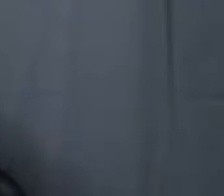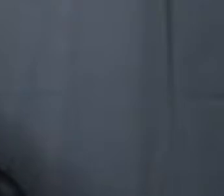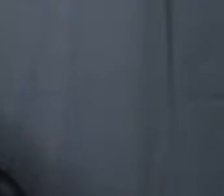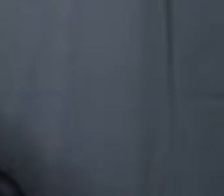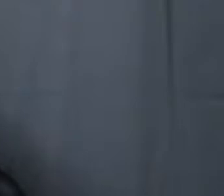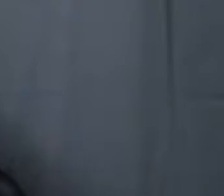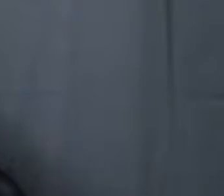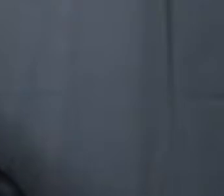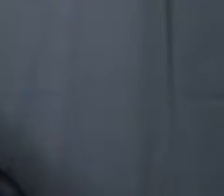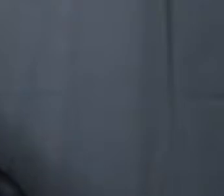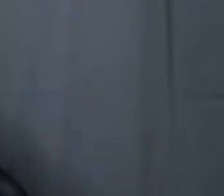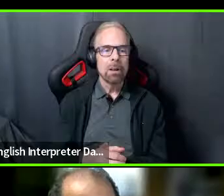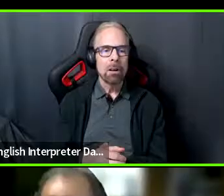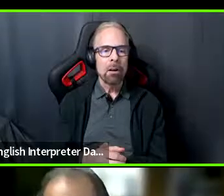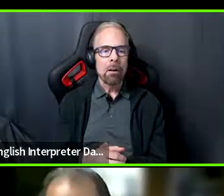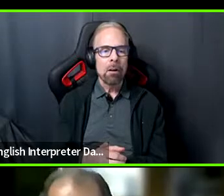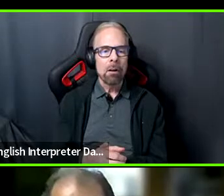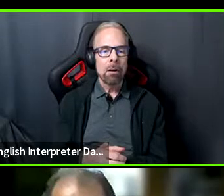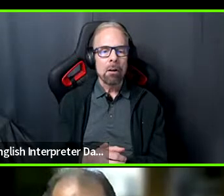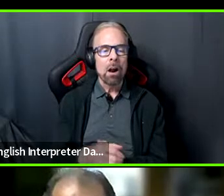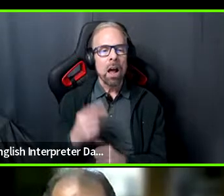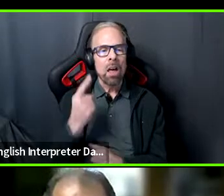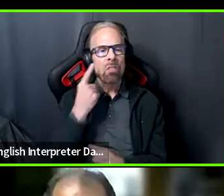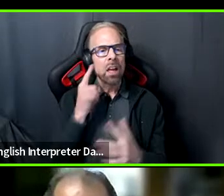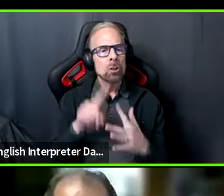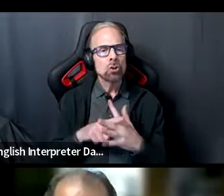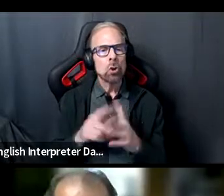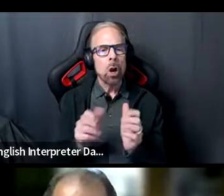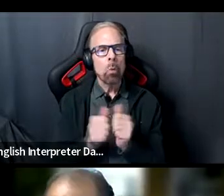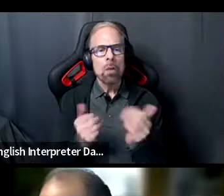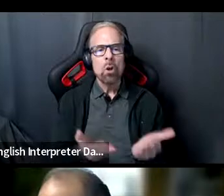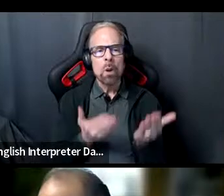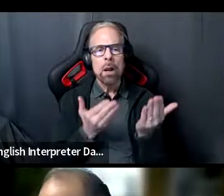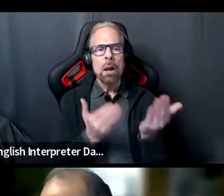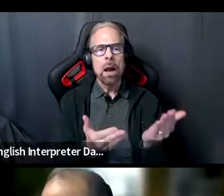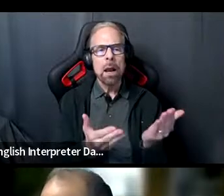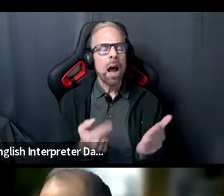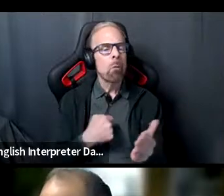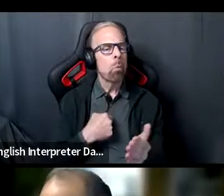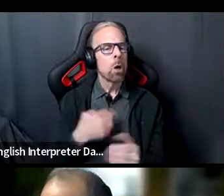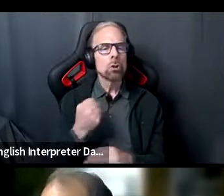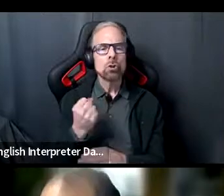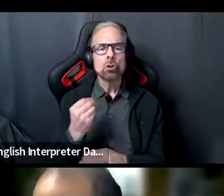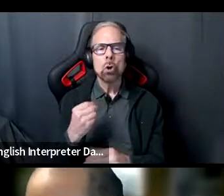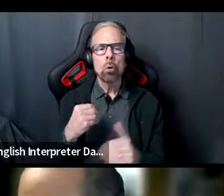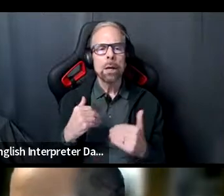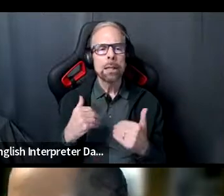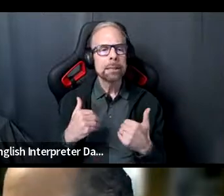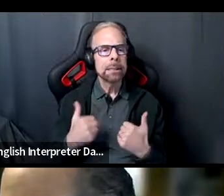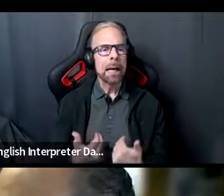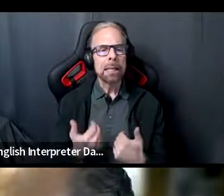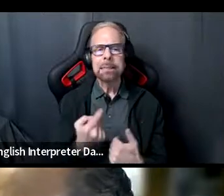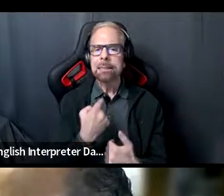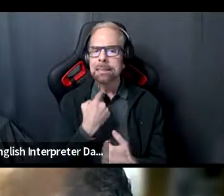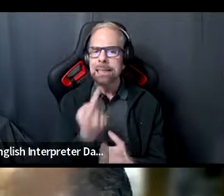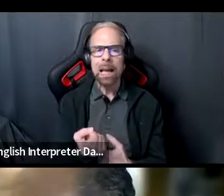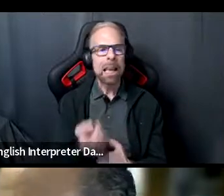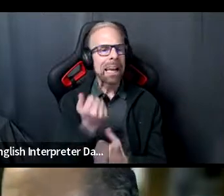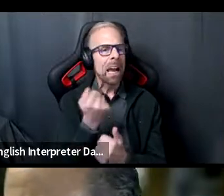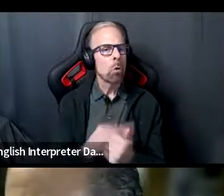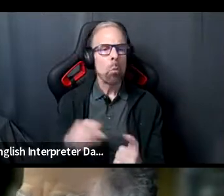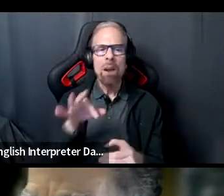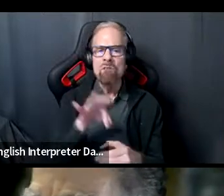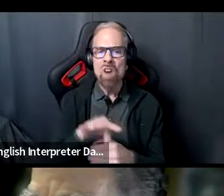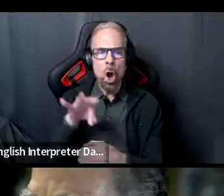think start with the recommendation. I think I was so tired of saying vote to everybody I ran